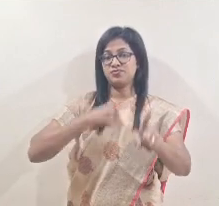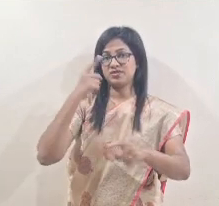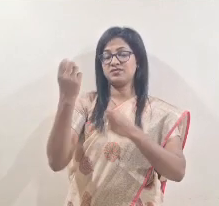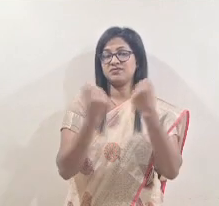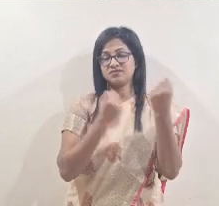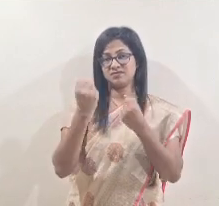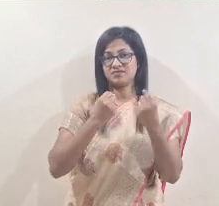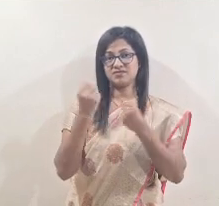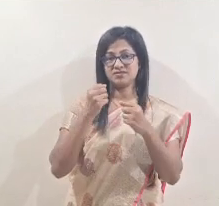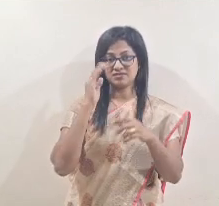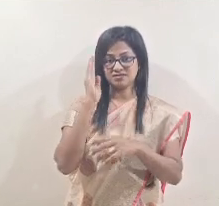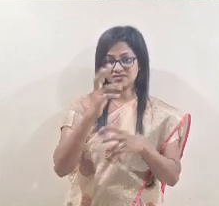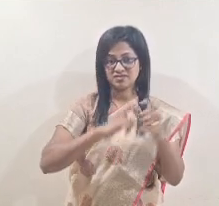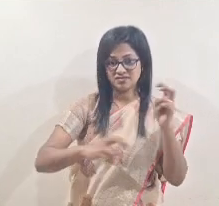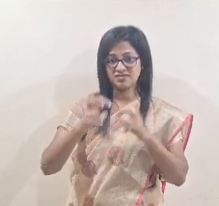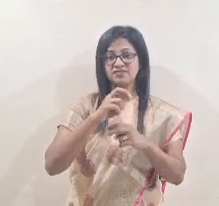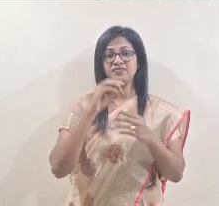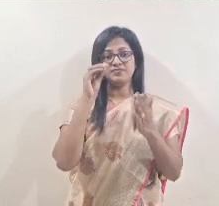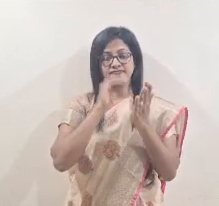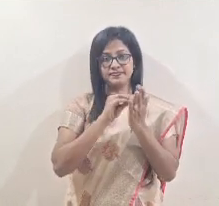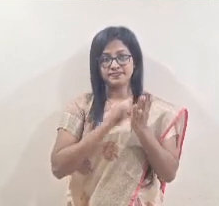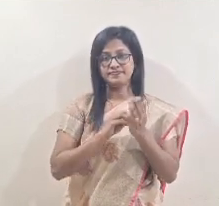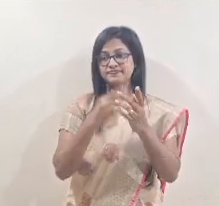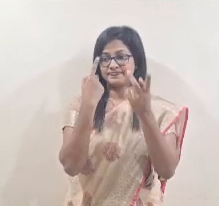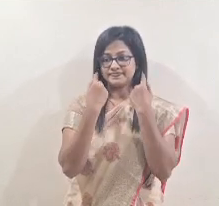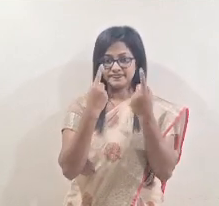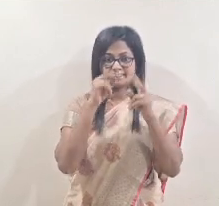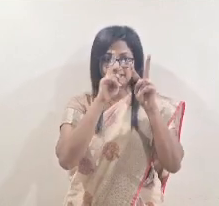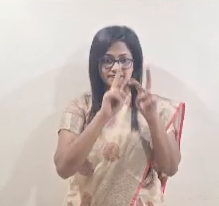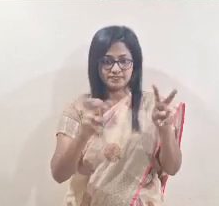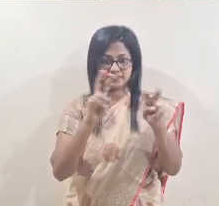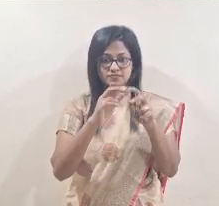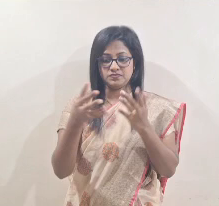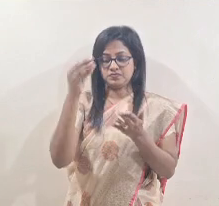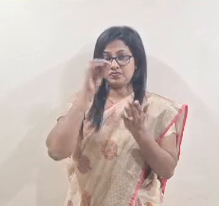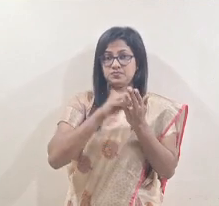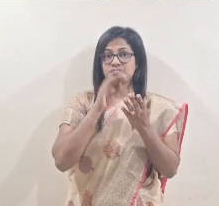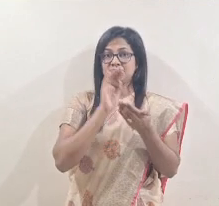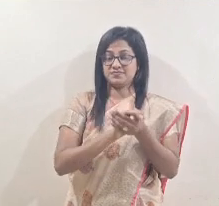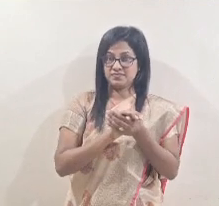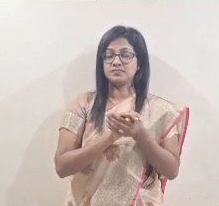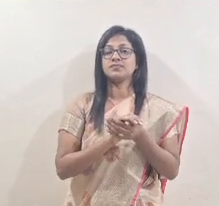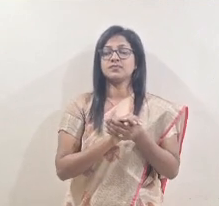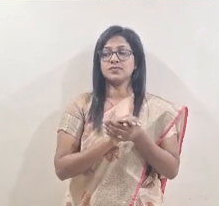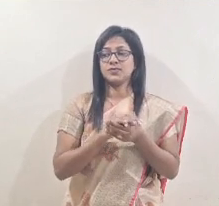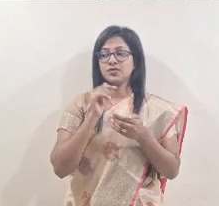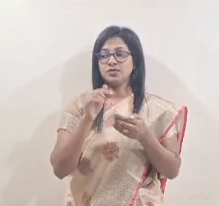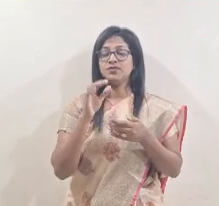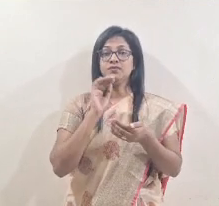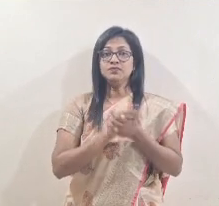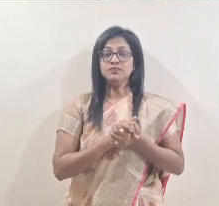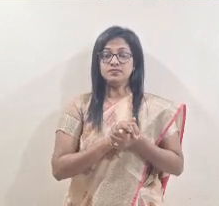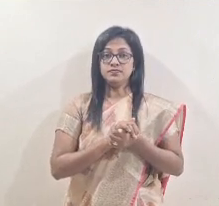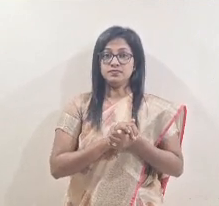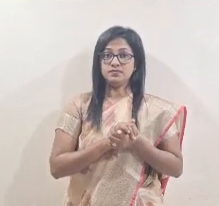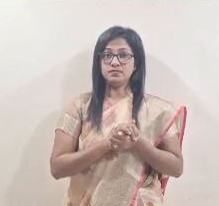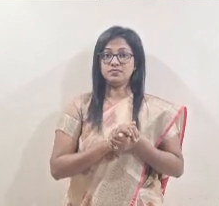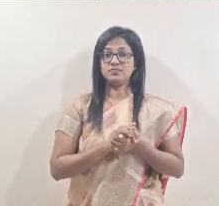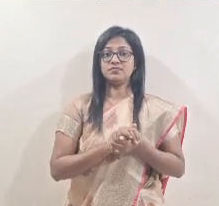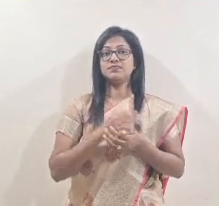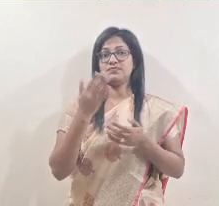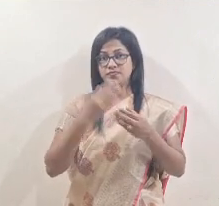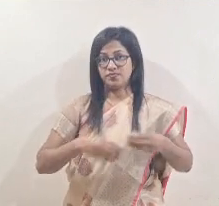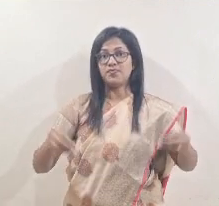travel are noted from the survey which was undertaken by the